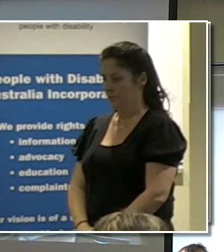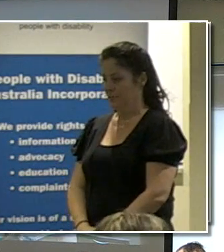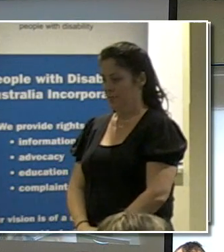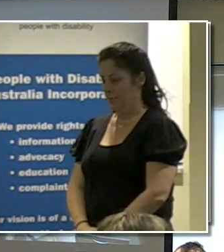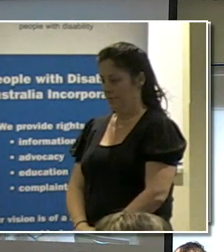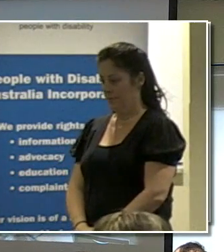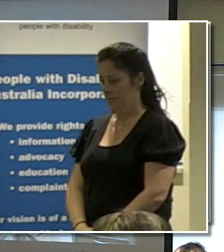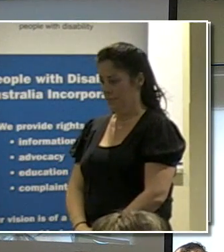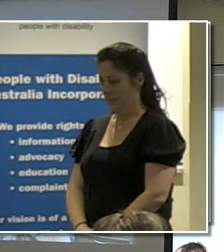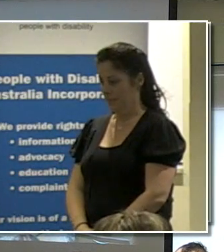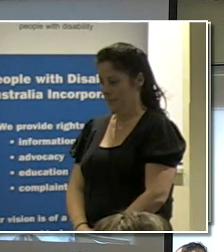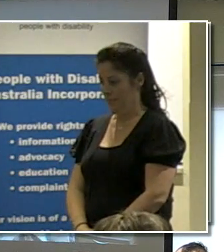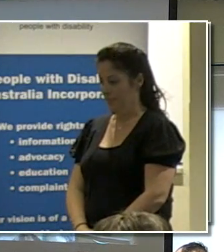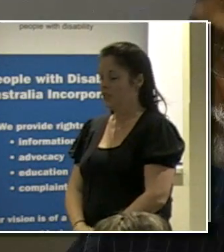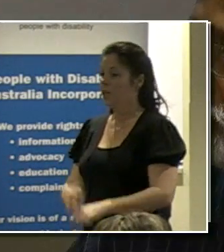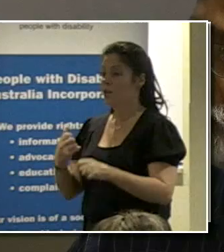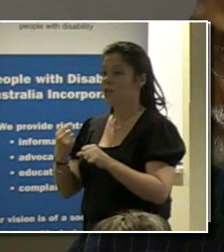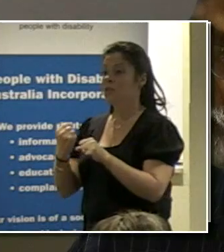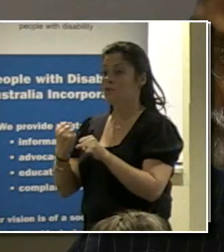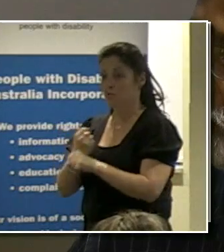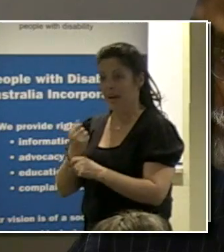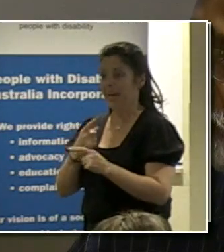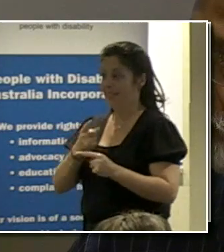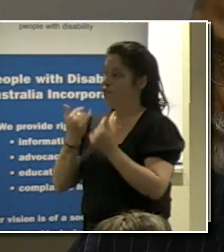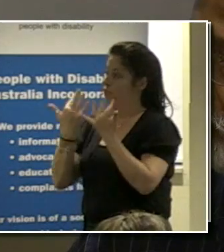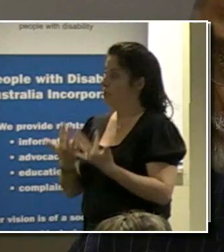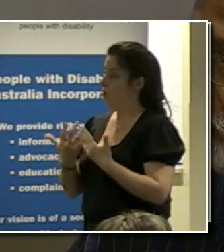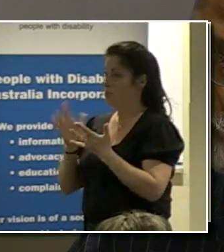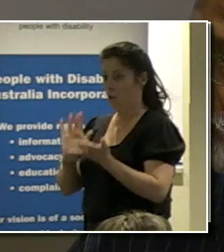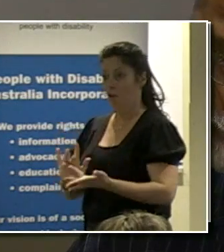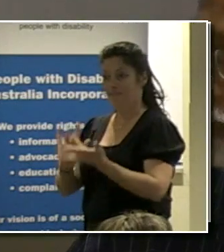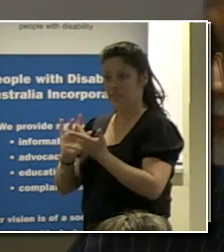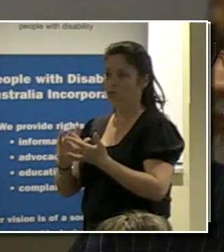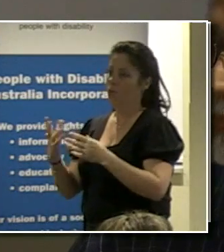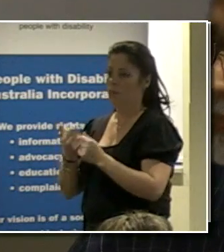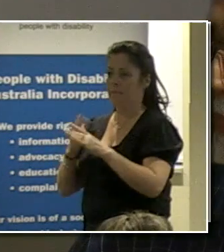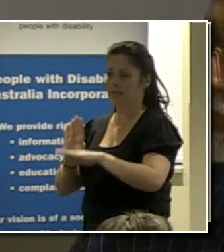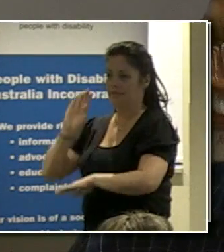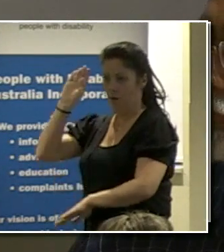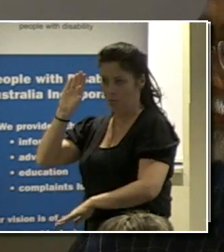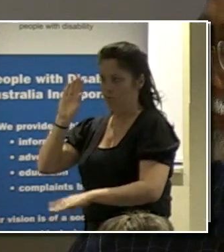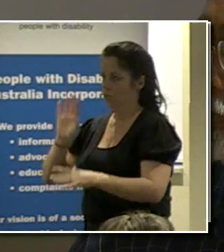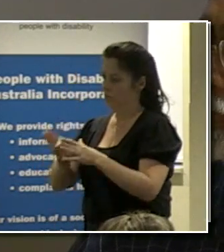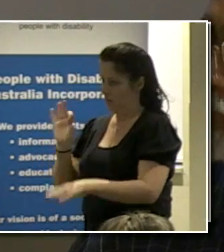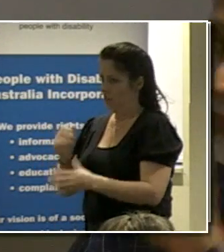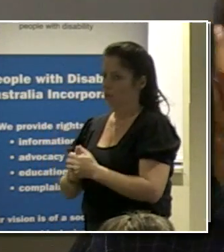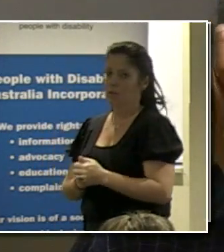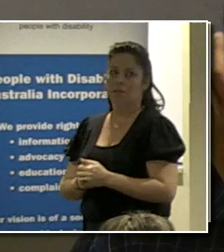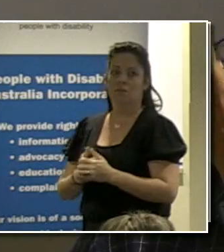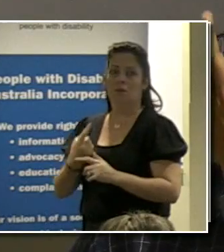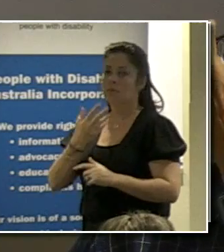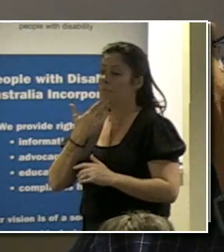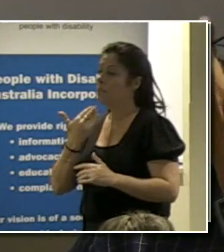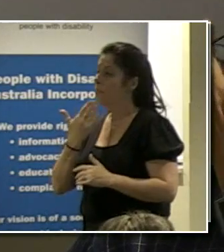So in order to make the result official, we need to move that the returning officer's report be elected,